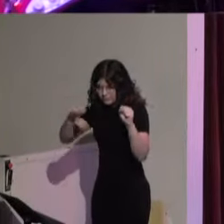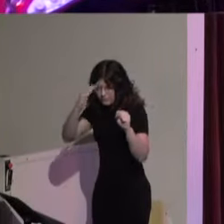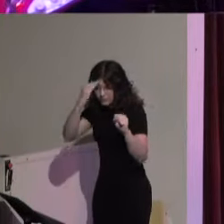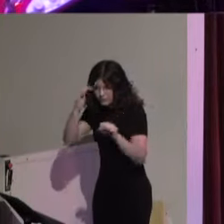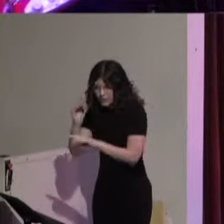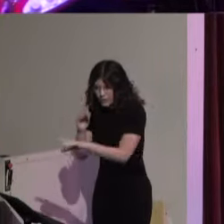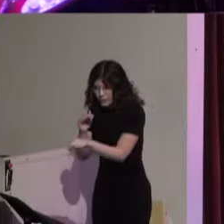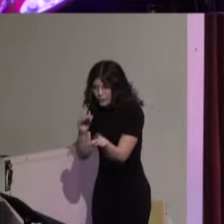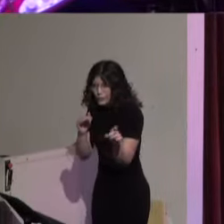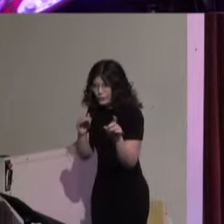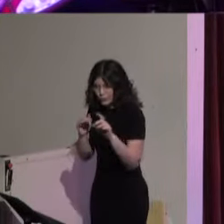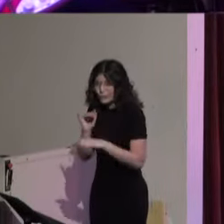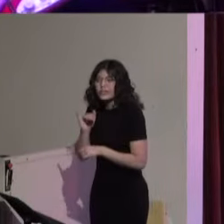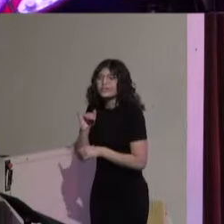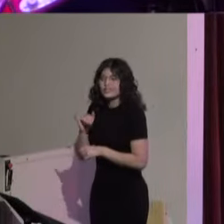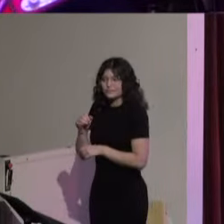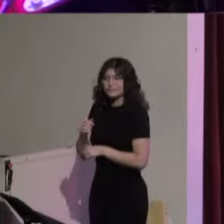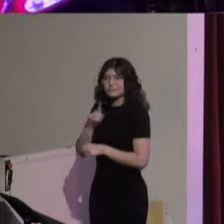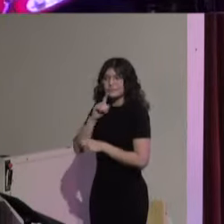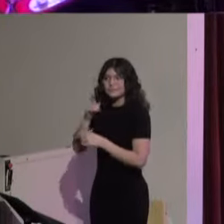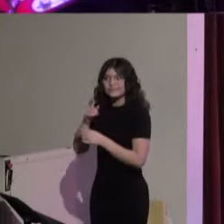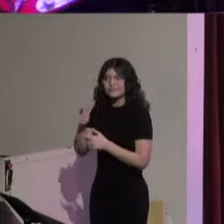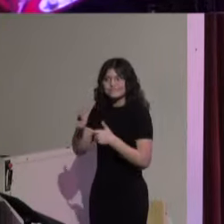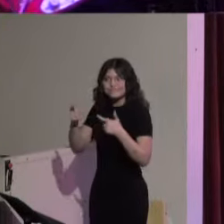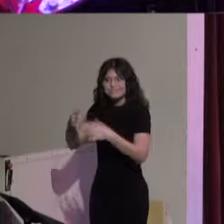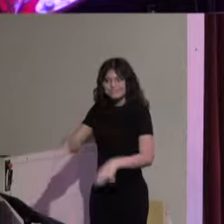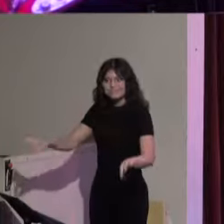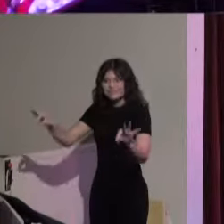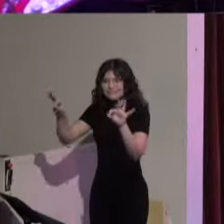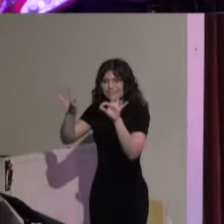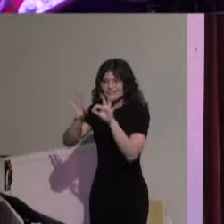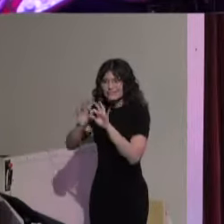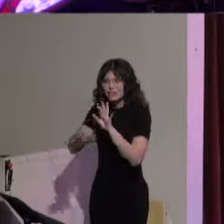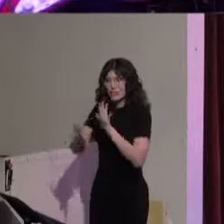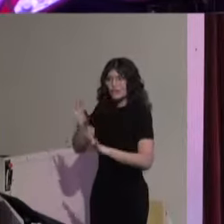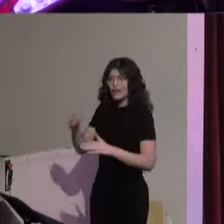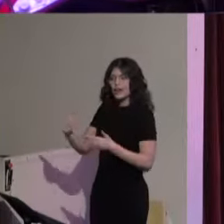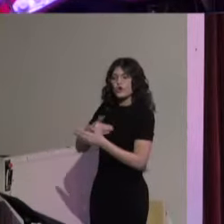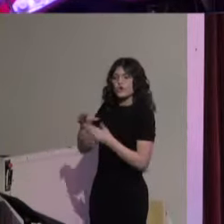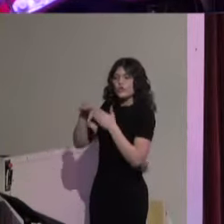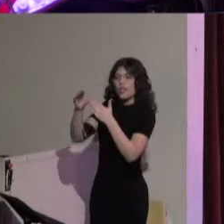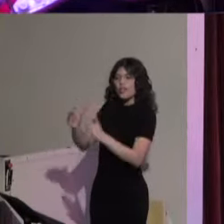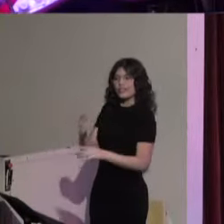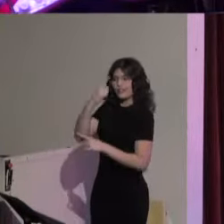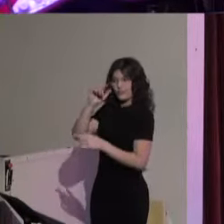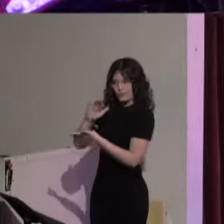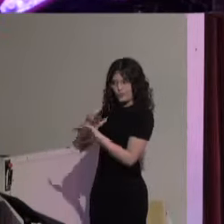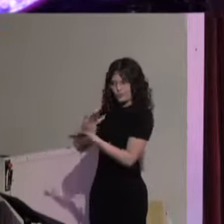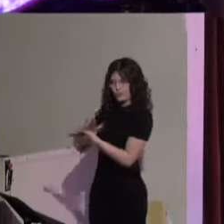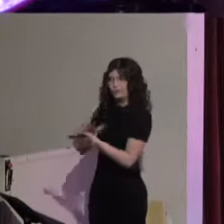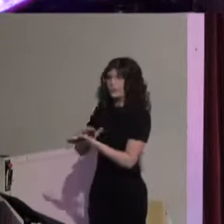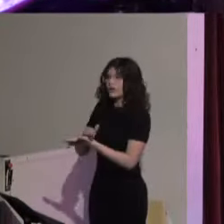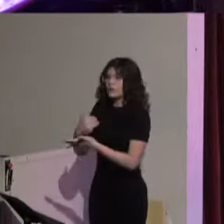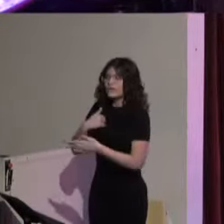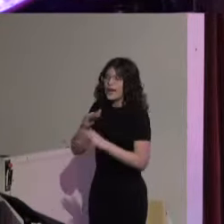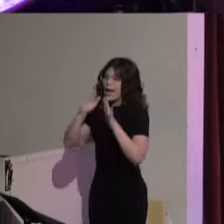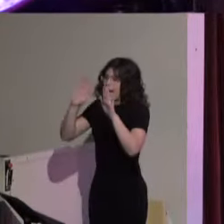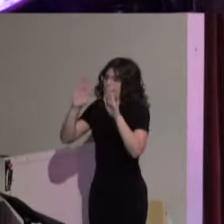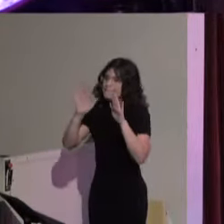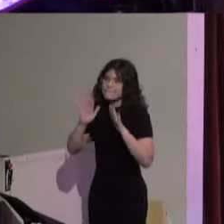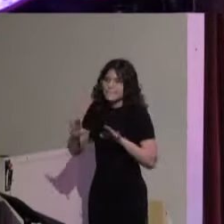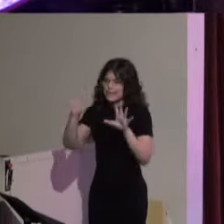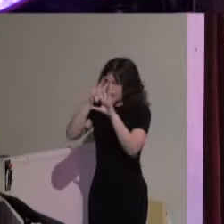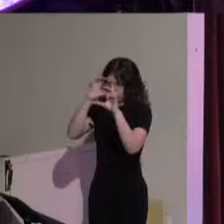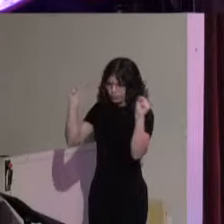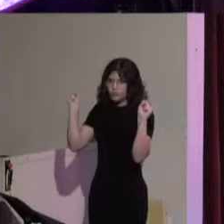audience? It's kind of a big deal. Like, we're choosing a new leader for our school, and we've had just an amazing interim